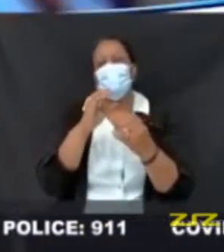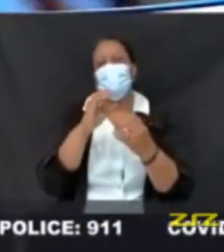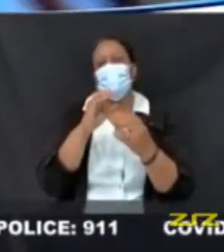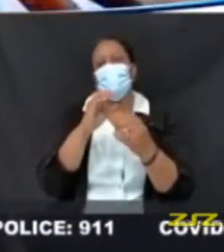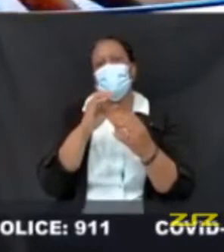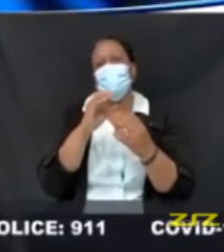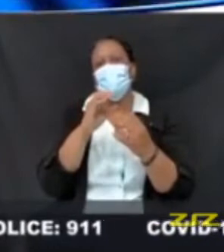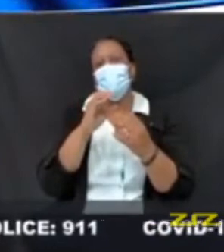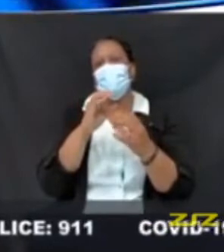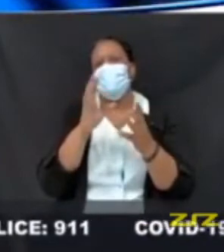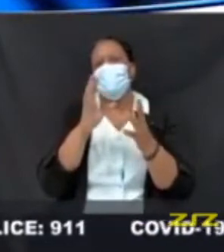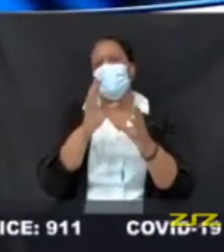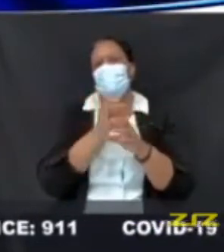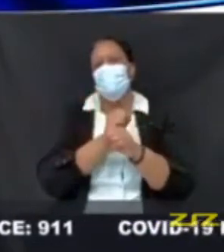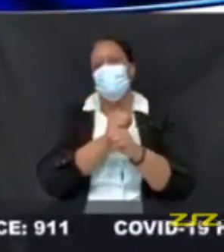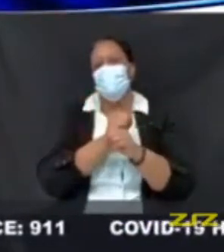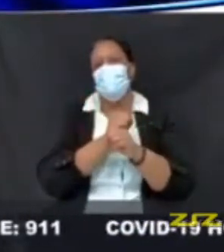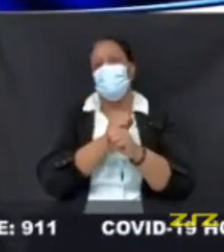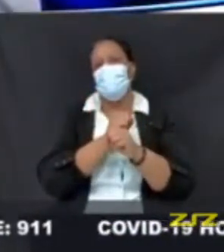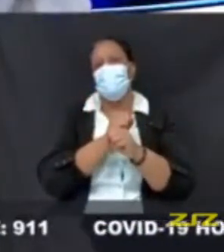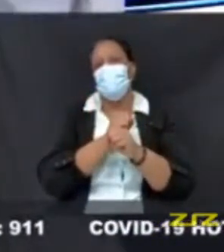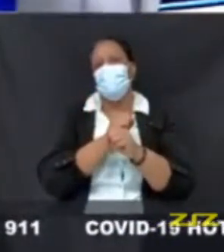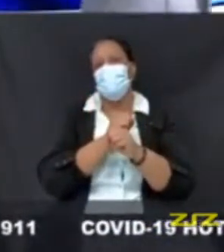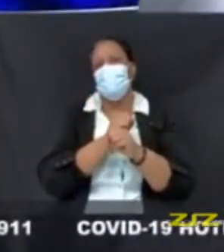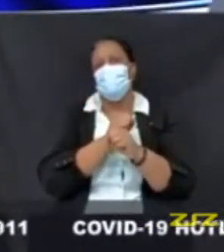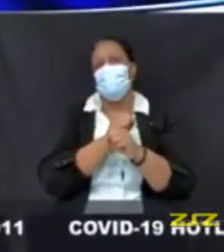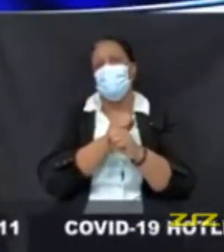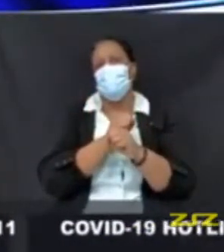the HEOC update.